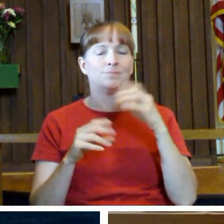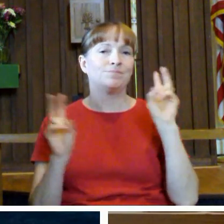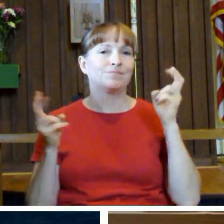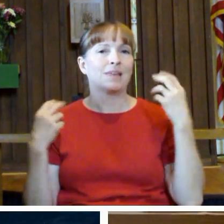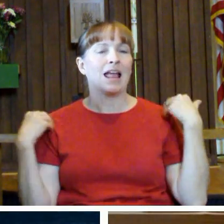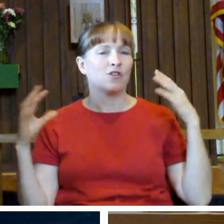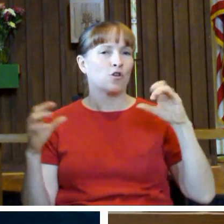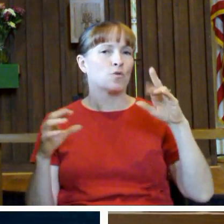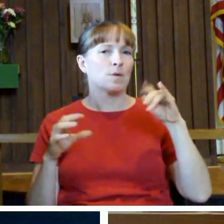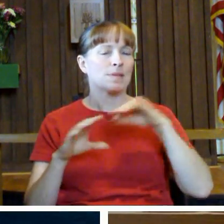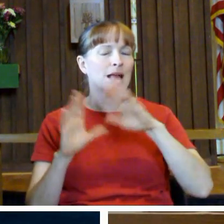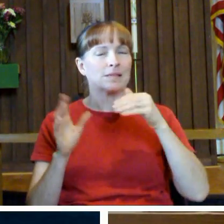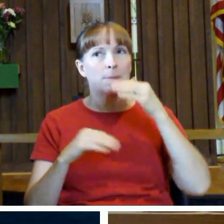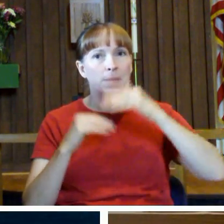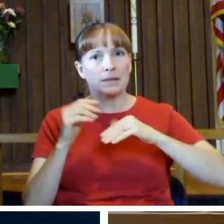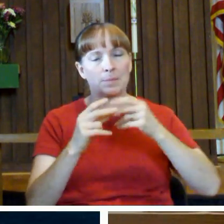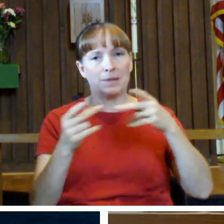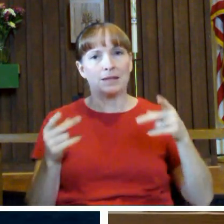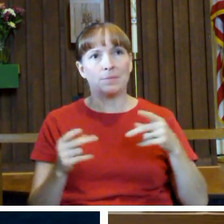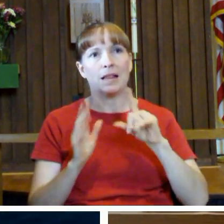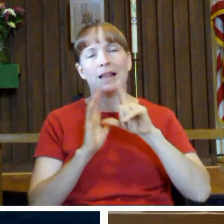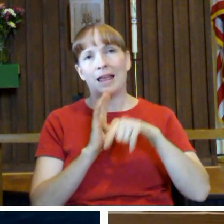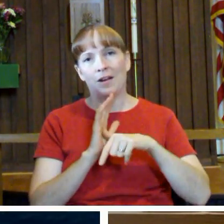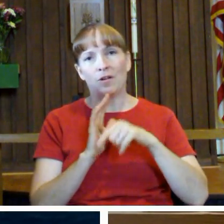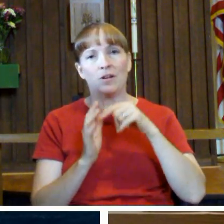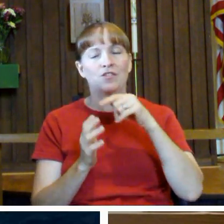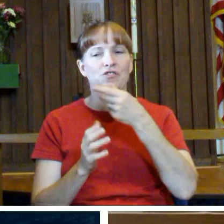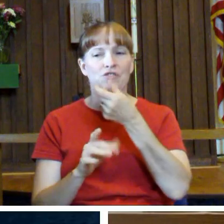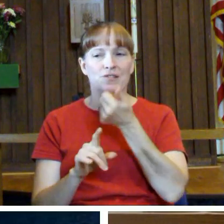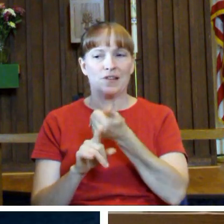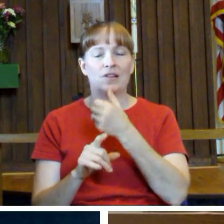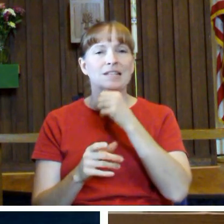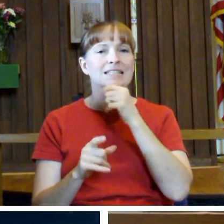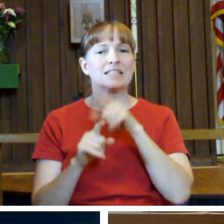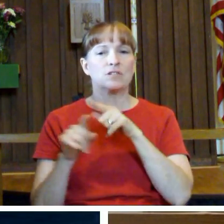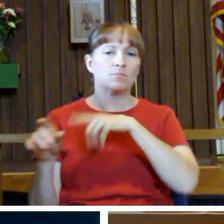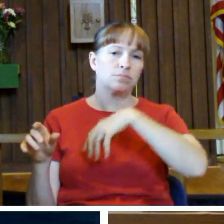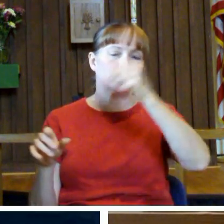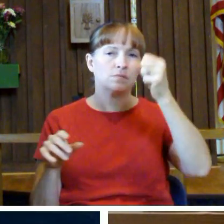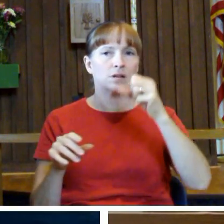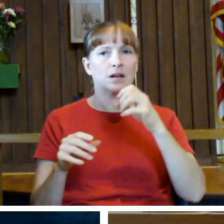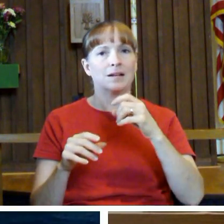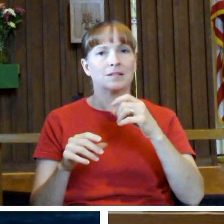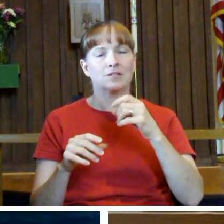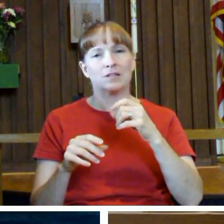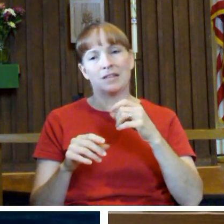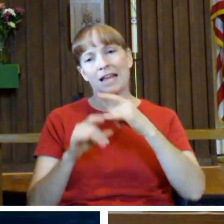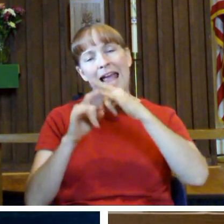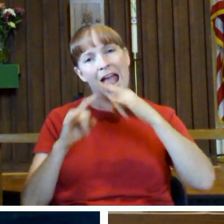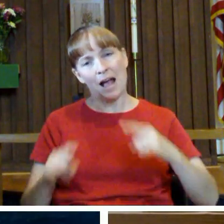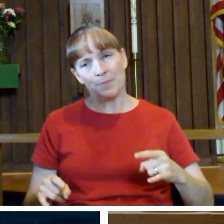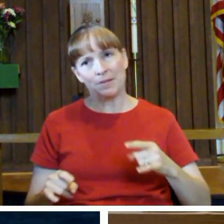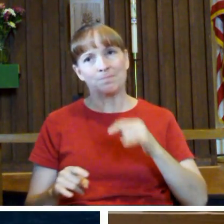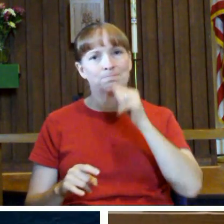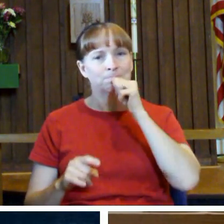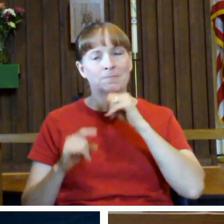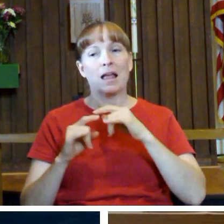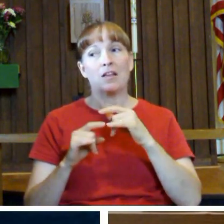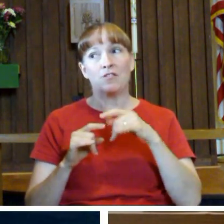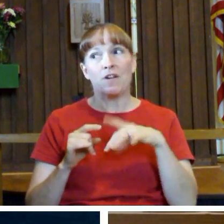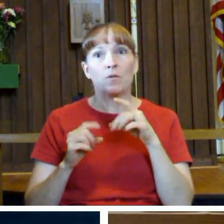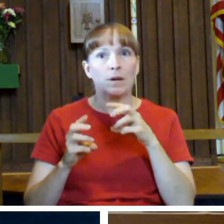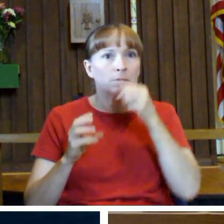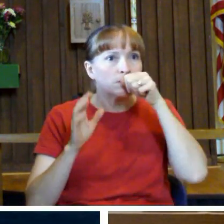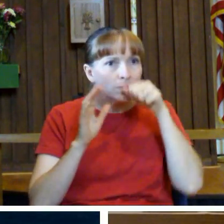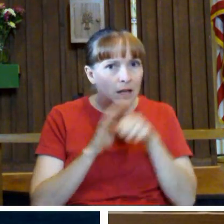space. But eventually, she and her sister are taken off to the concentration camps, and she was managed to smuggle in a Bible.